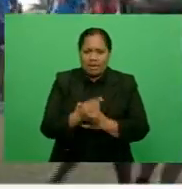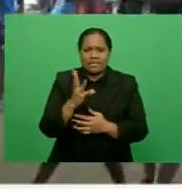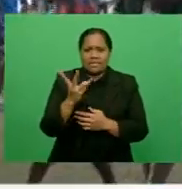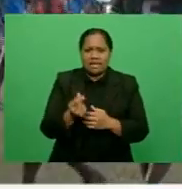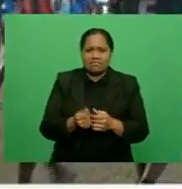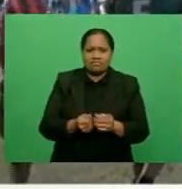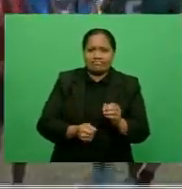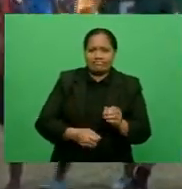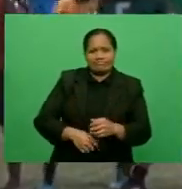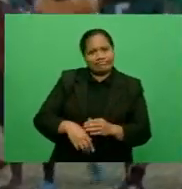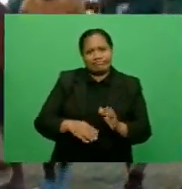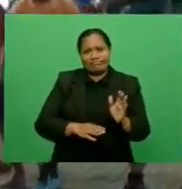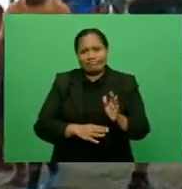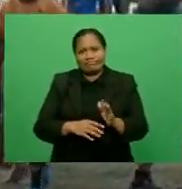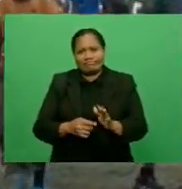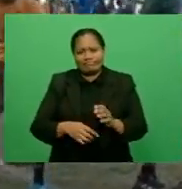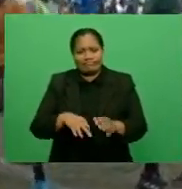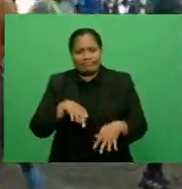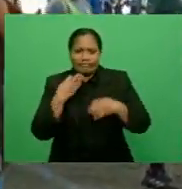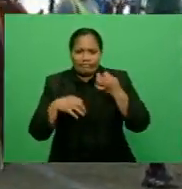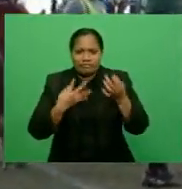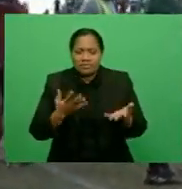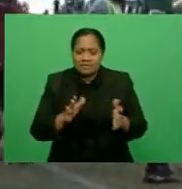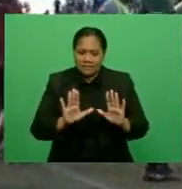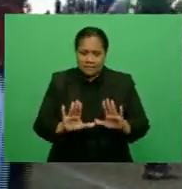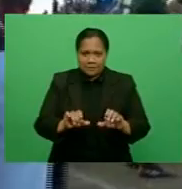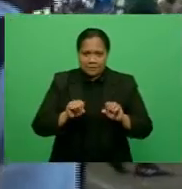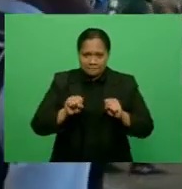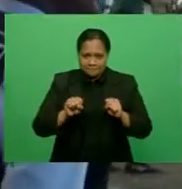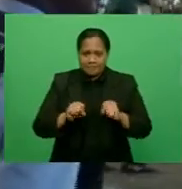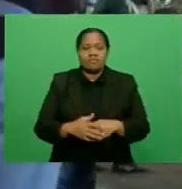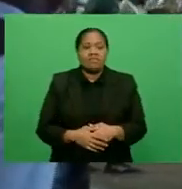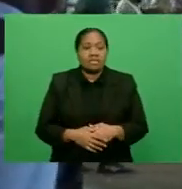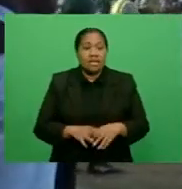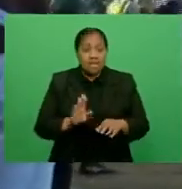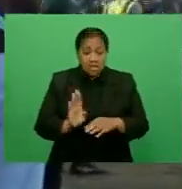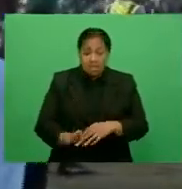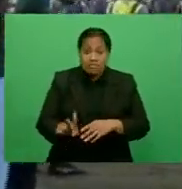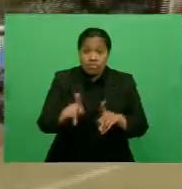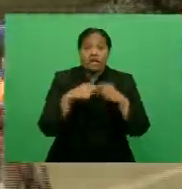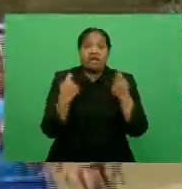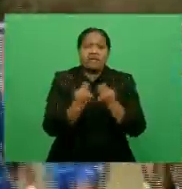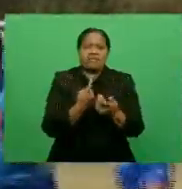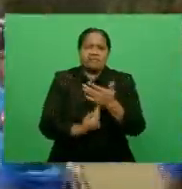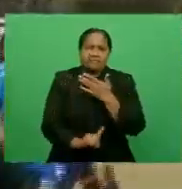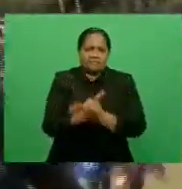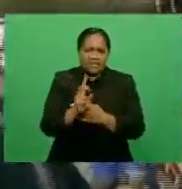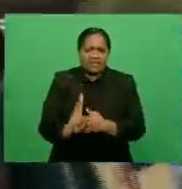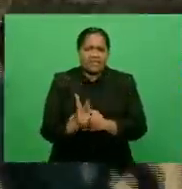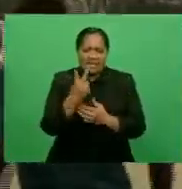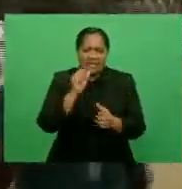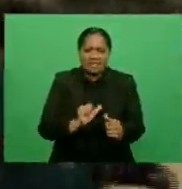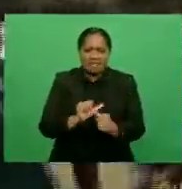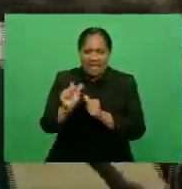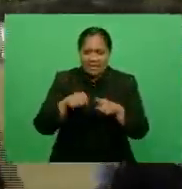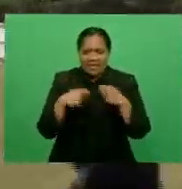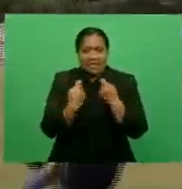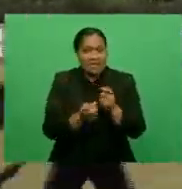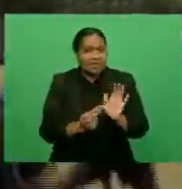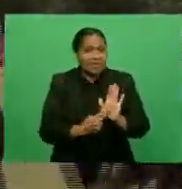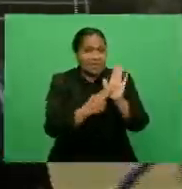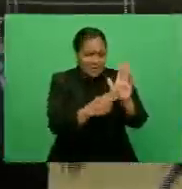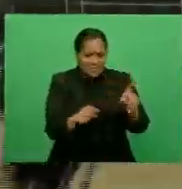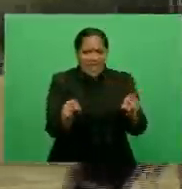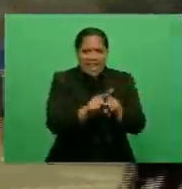The Mboa team on the other hand has a high chance of making the quarterfinal as the second best team from the north and just like the Kondrave